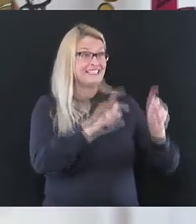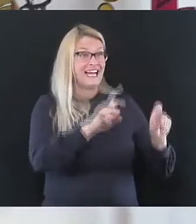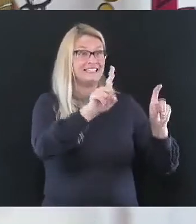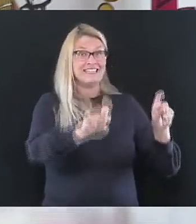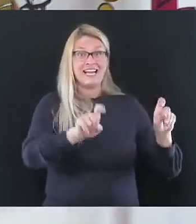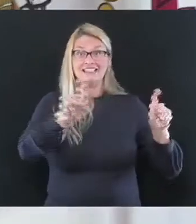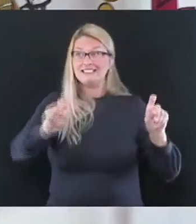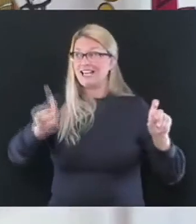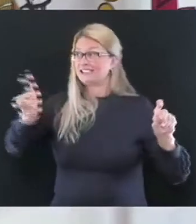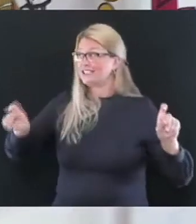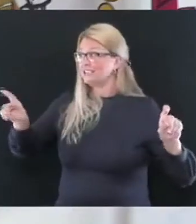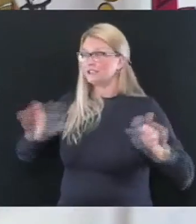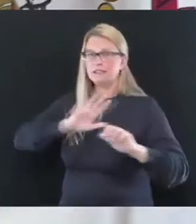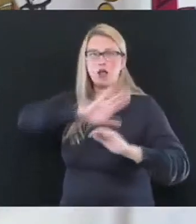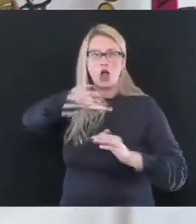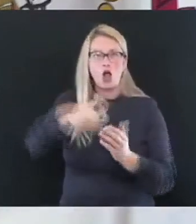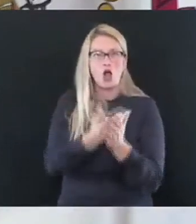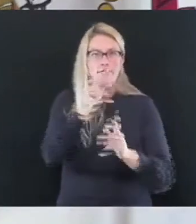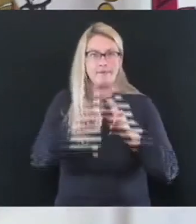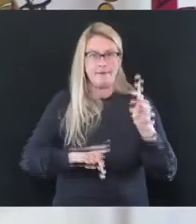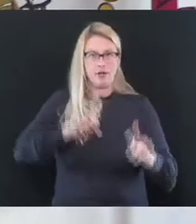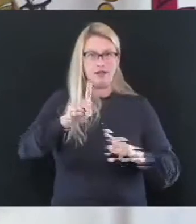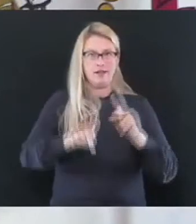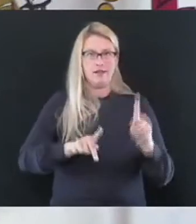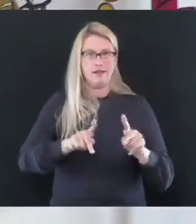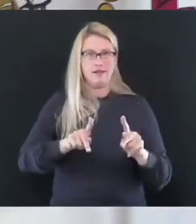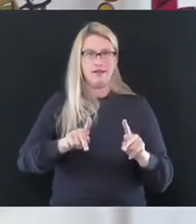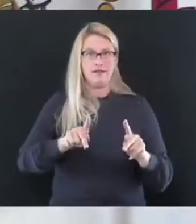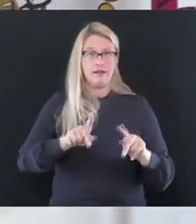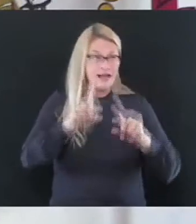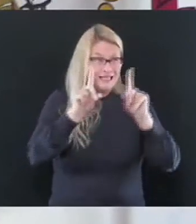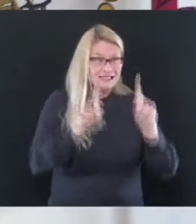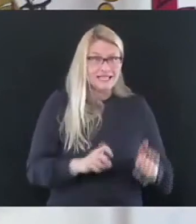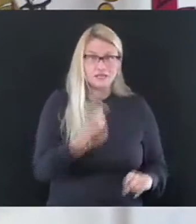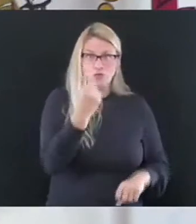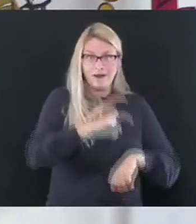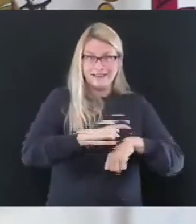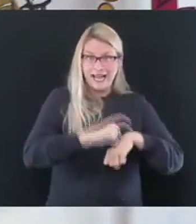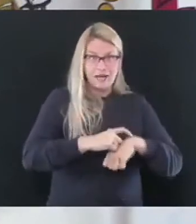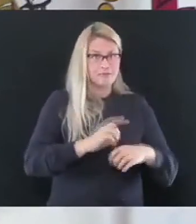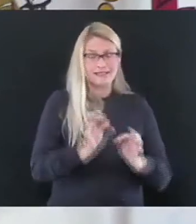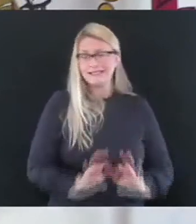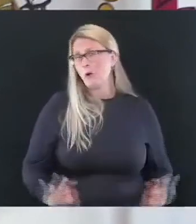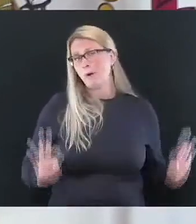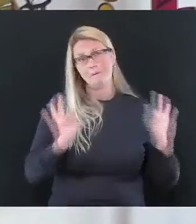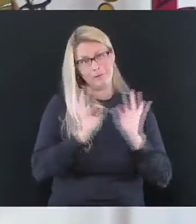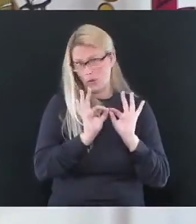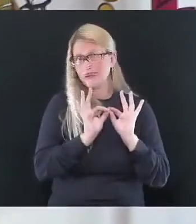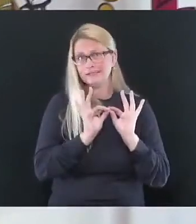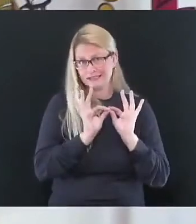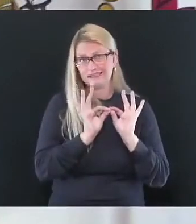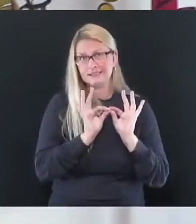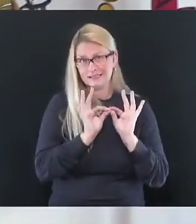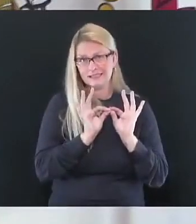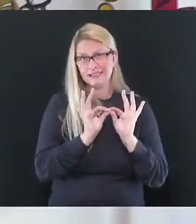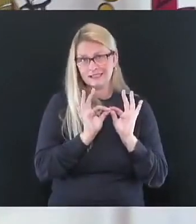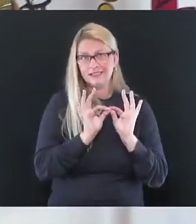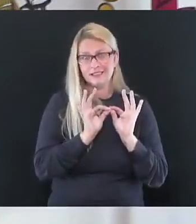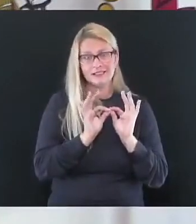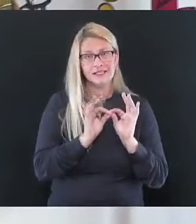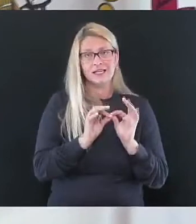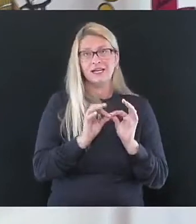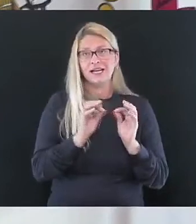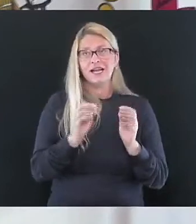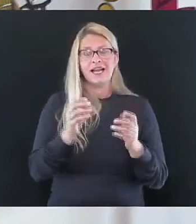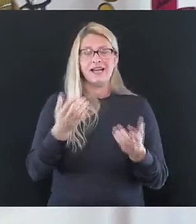test everybody. Just go get one test. It is so important to us. So important. It'll lead to a